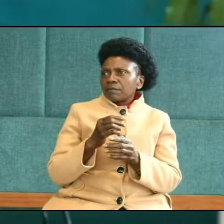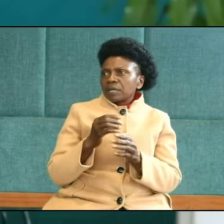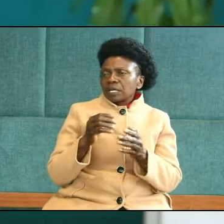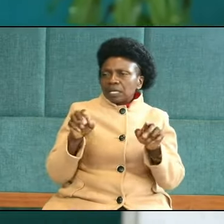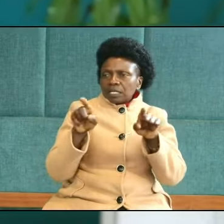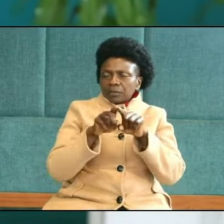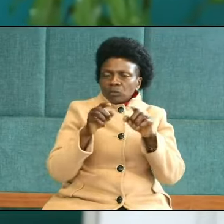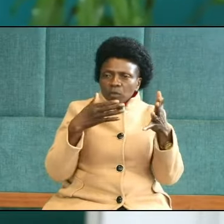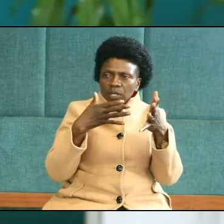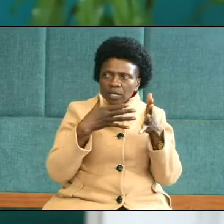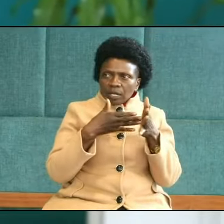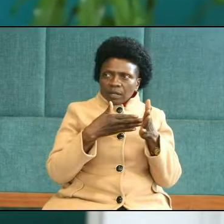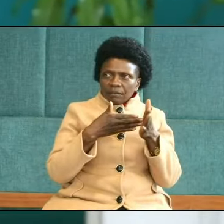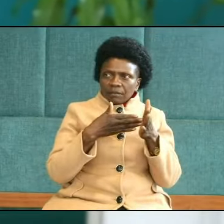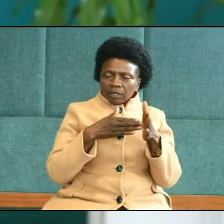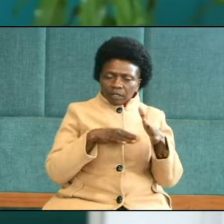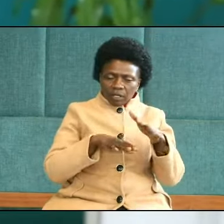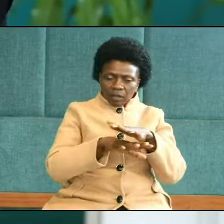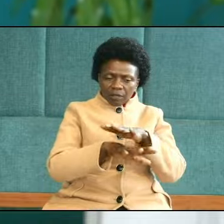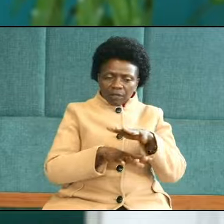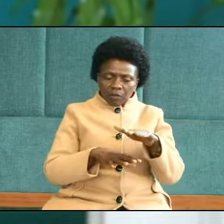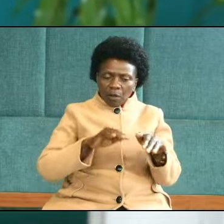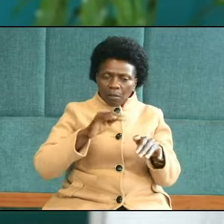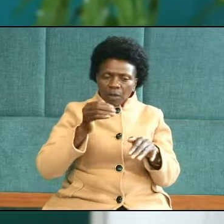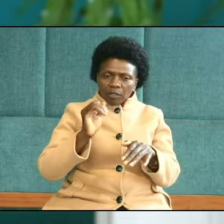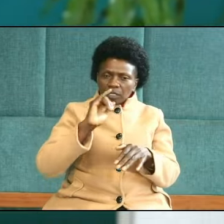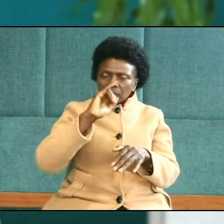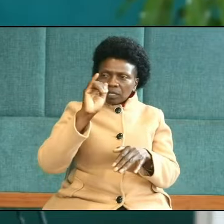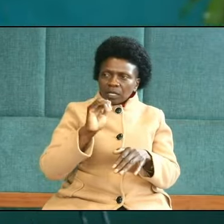we arrived at the foot of Mount Sinai, believe it or